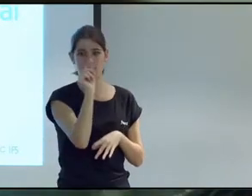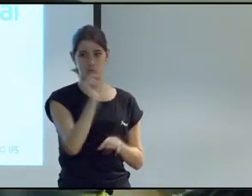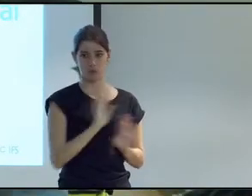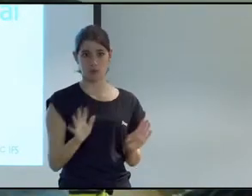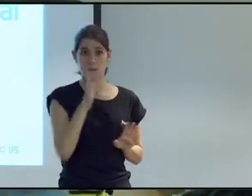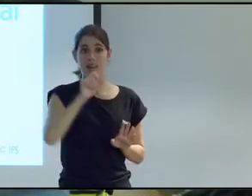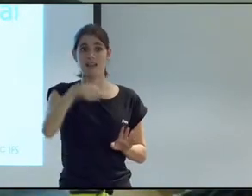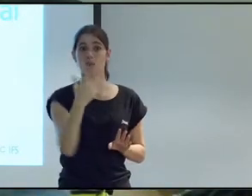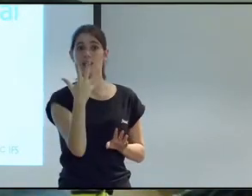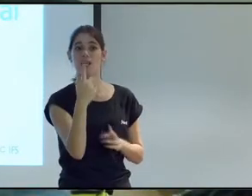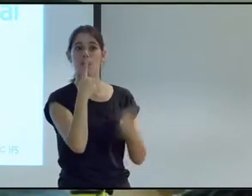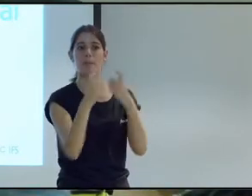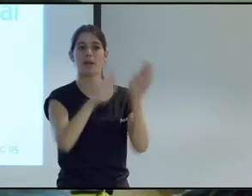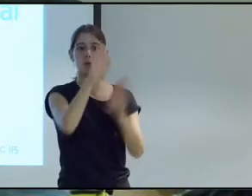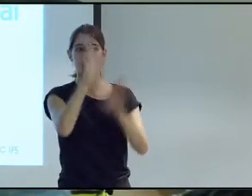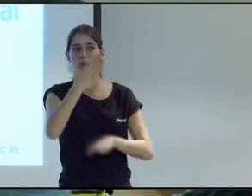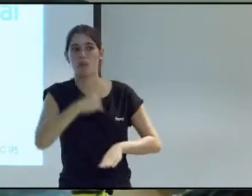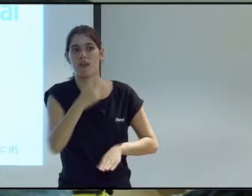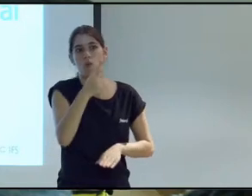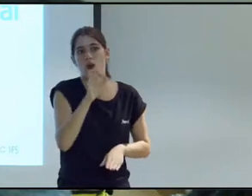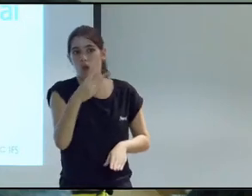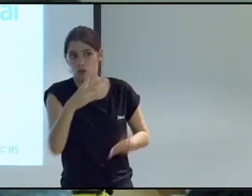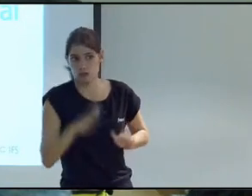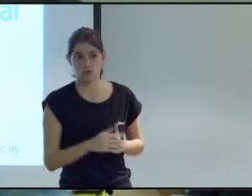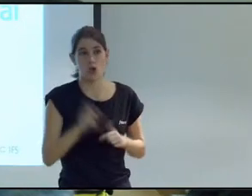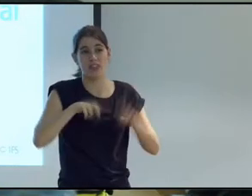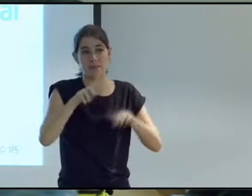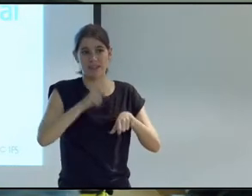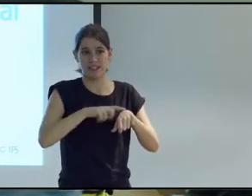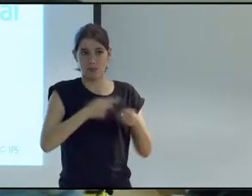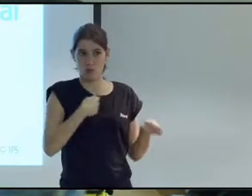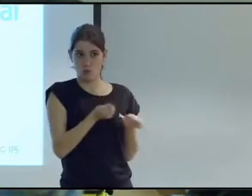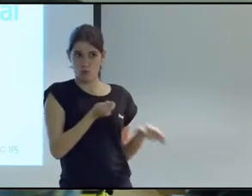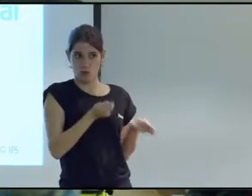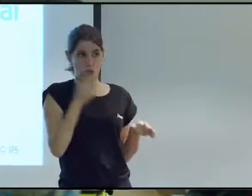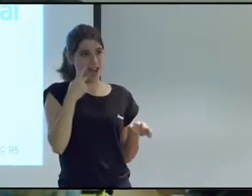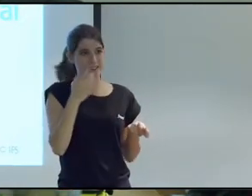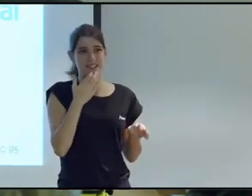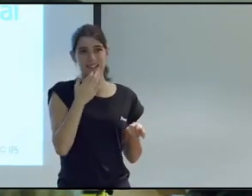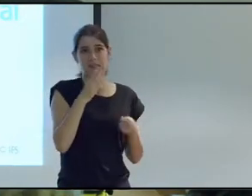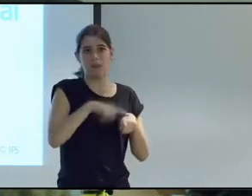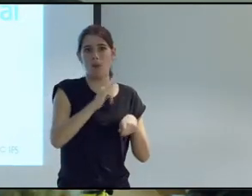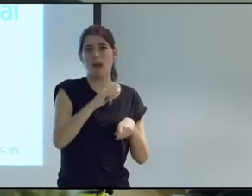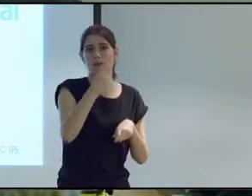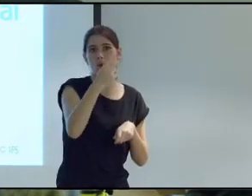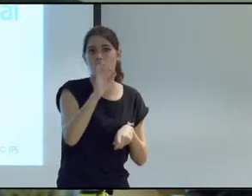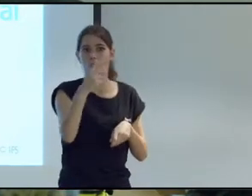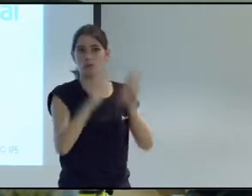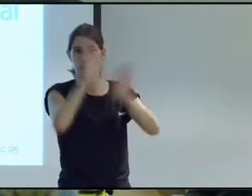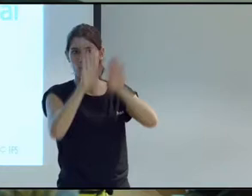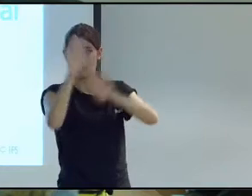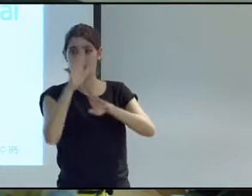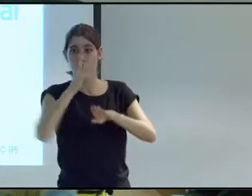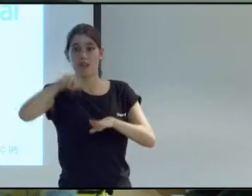that we will have 5 minutes in the end for a few questions, depending upon how time is going. We'll see if there will be time for one or